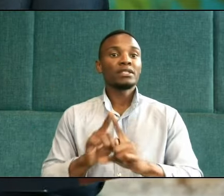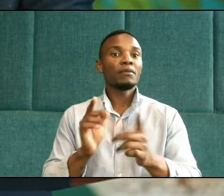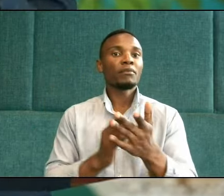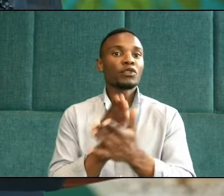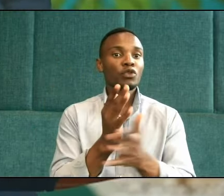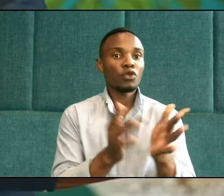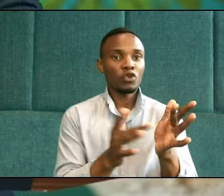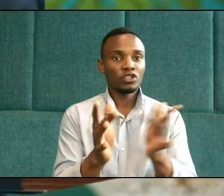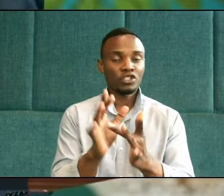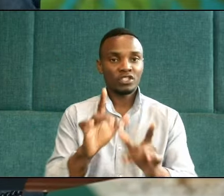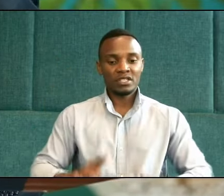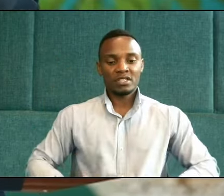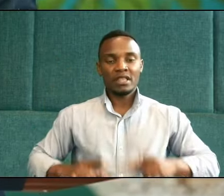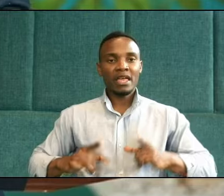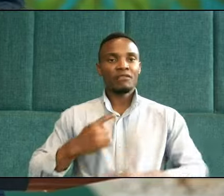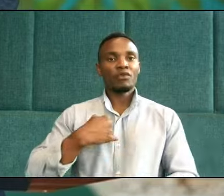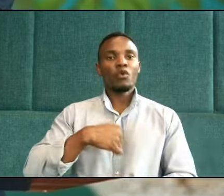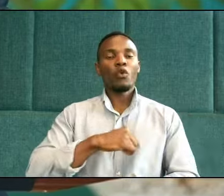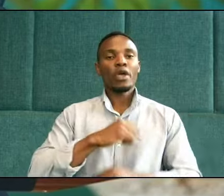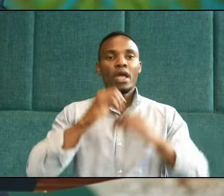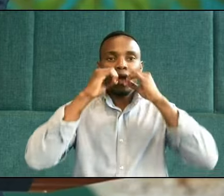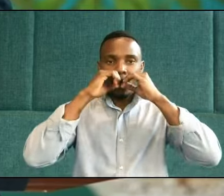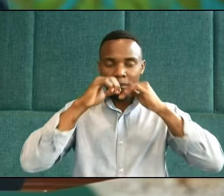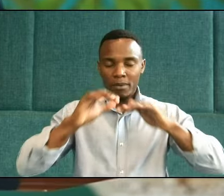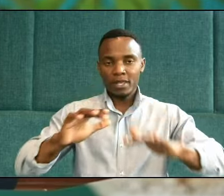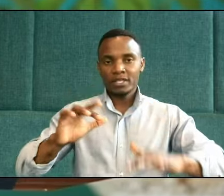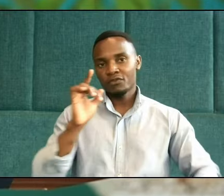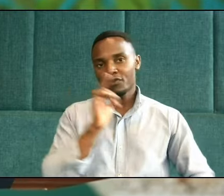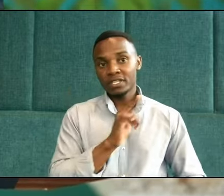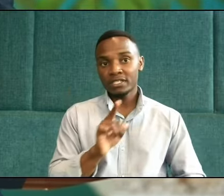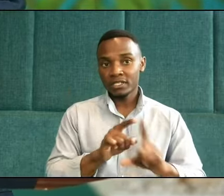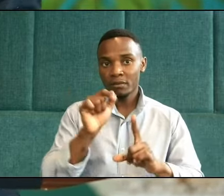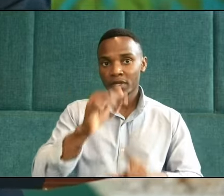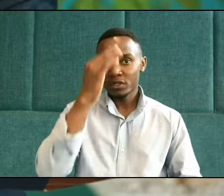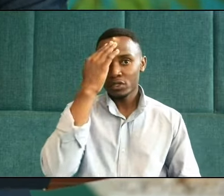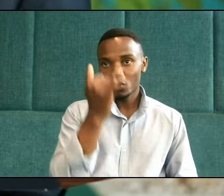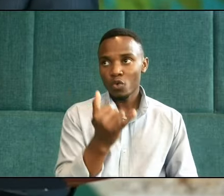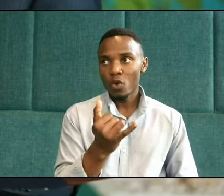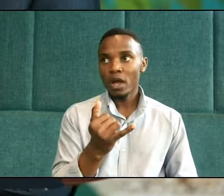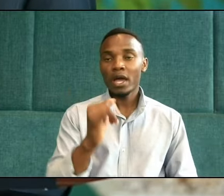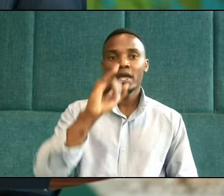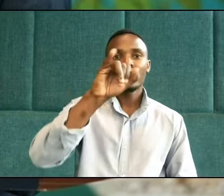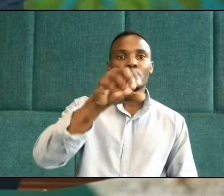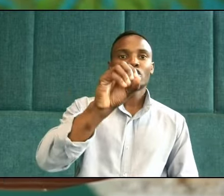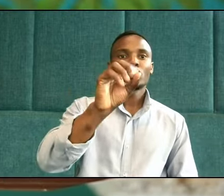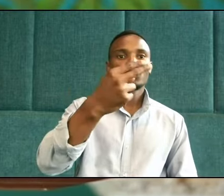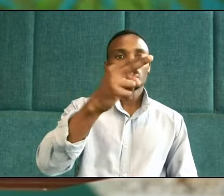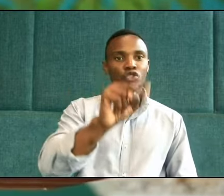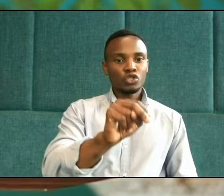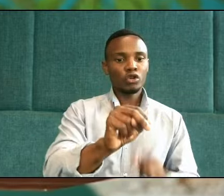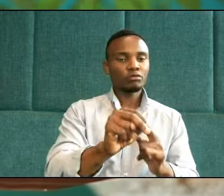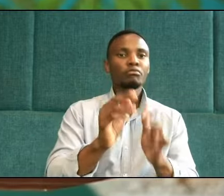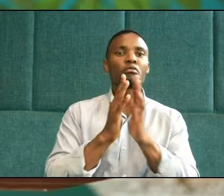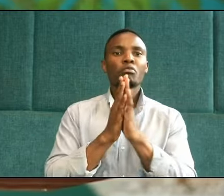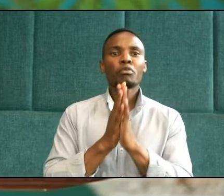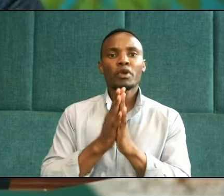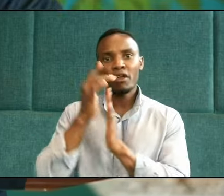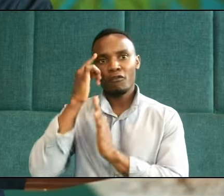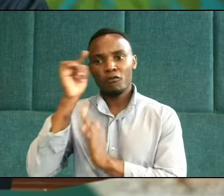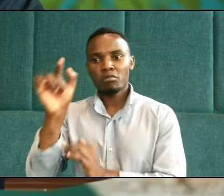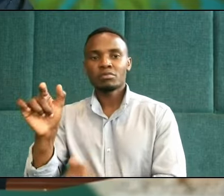blessed. We have abundant life. And that is why John will pray for Gaius to prosper